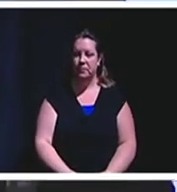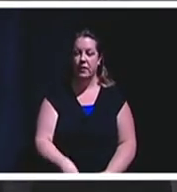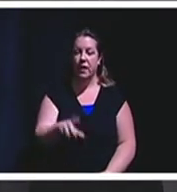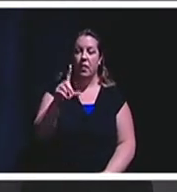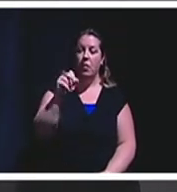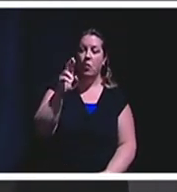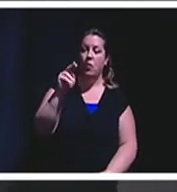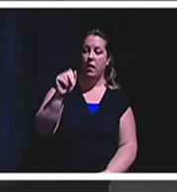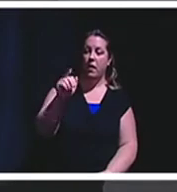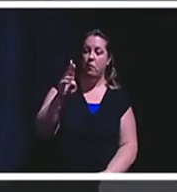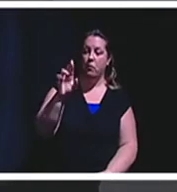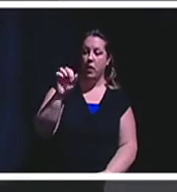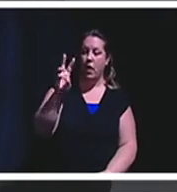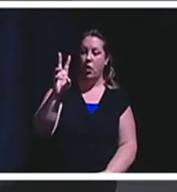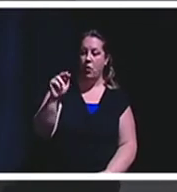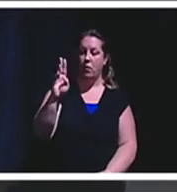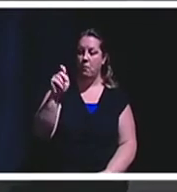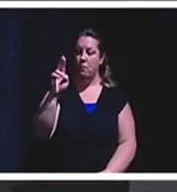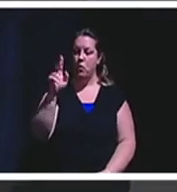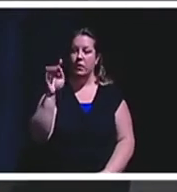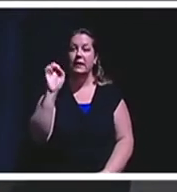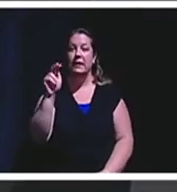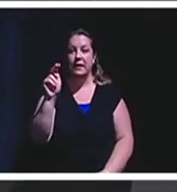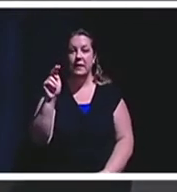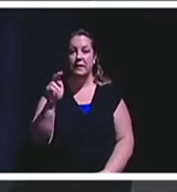Lorna Brown Burton.